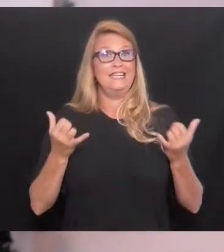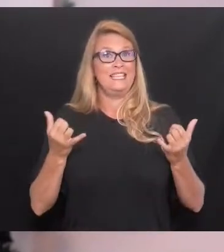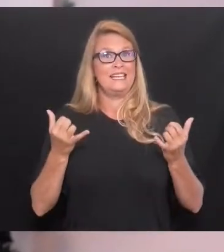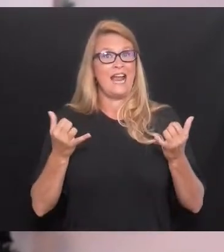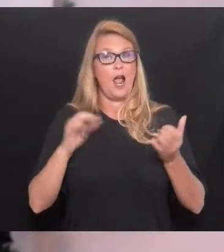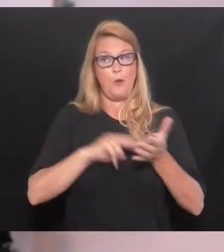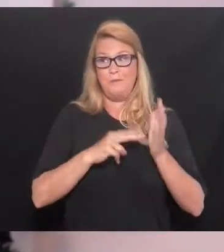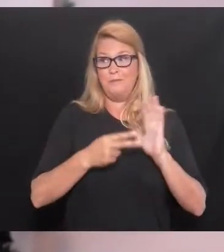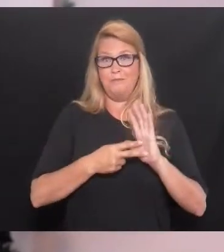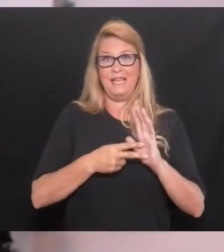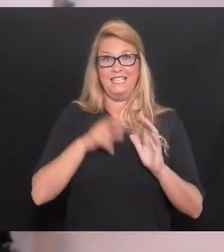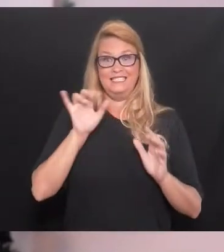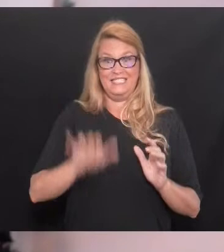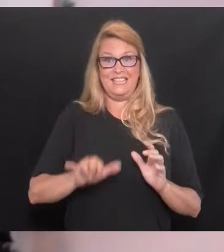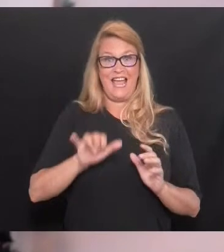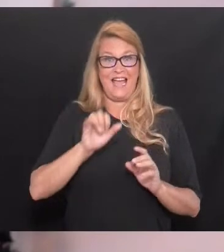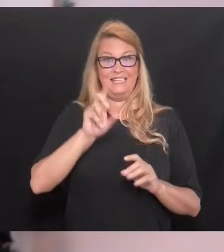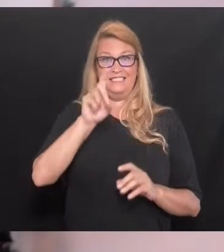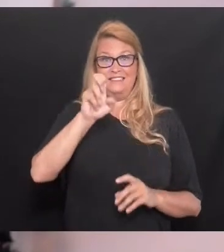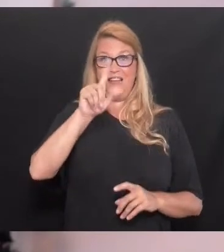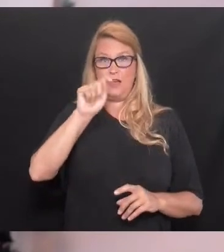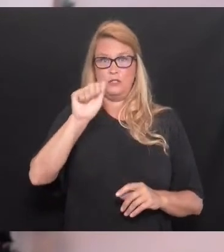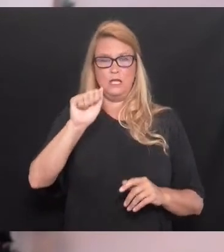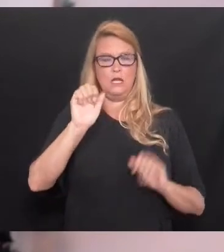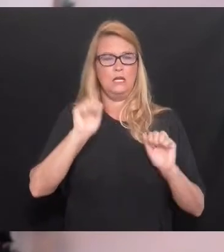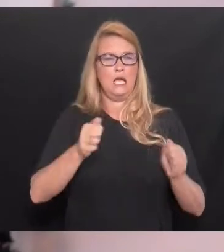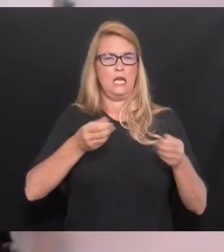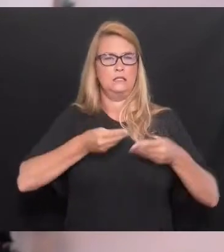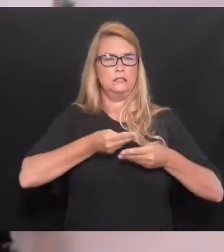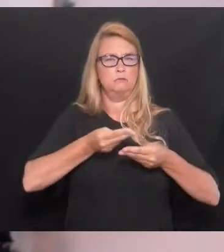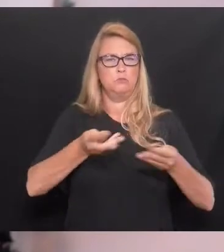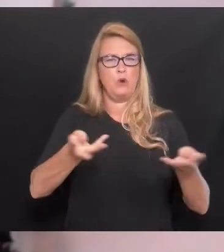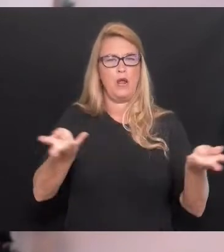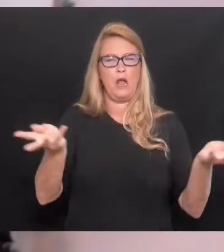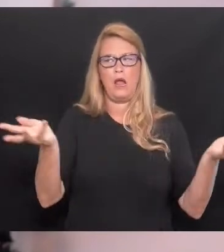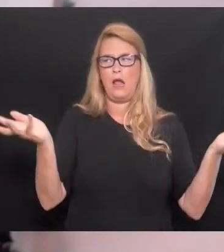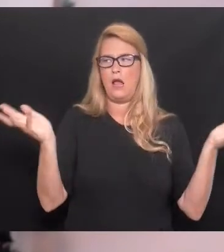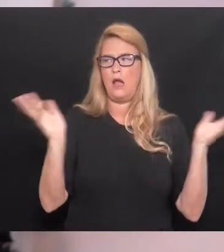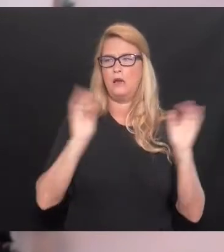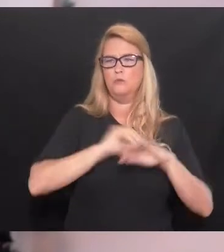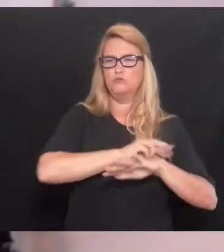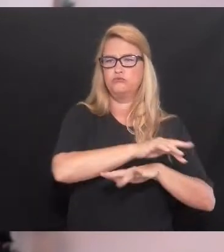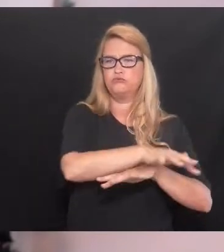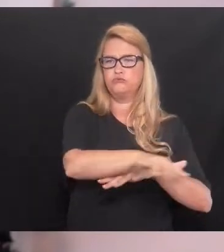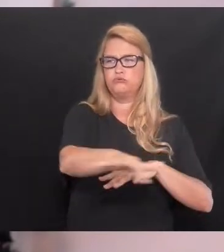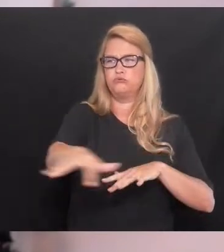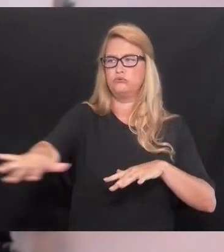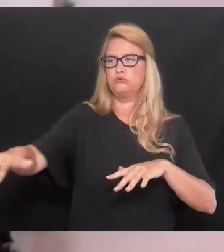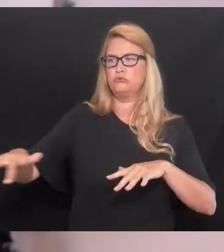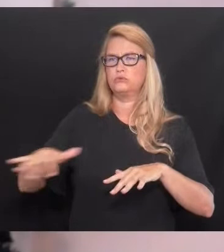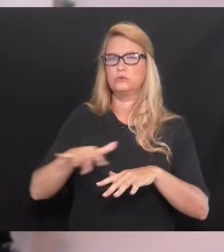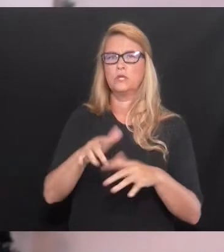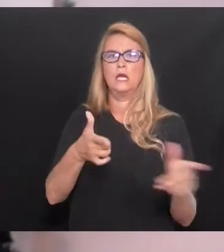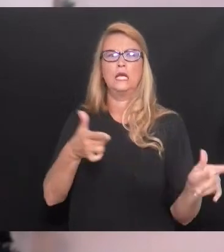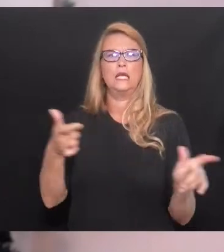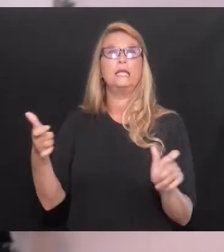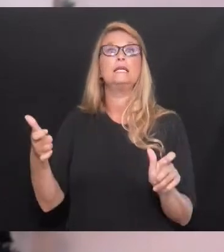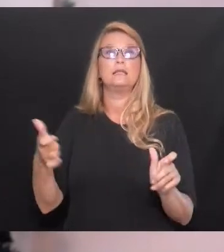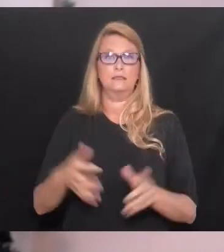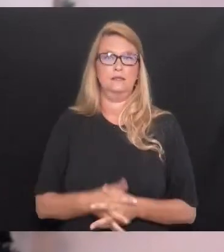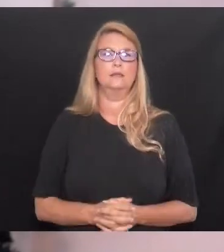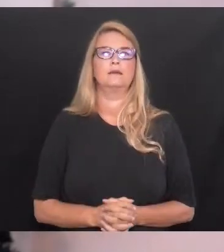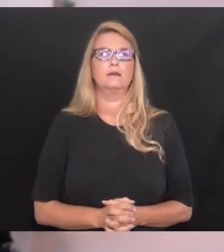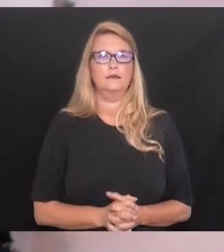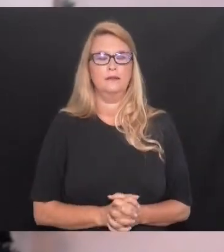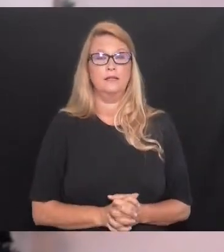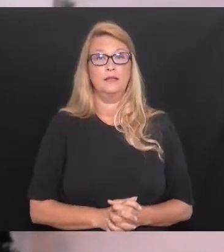the variant can spread very much more easily, presumably because it's packaged in a much more concentrated manner. The